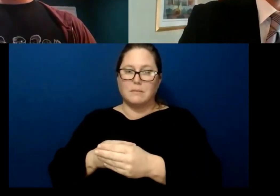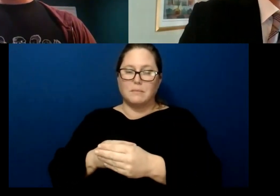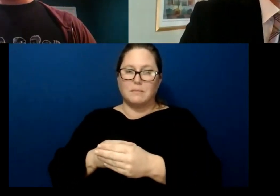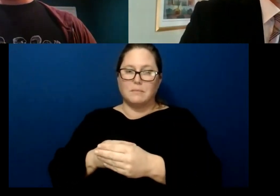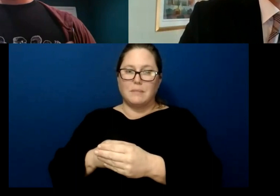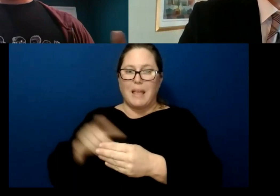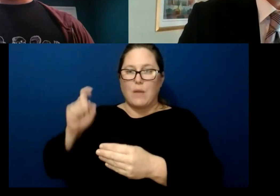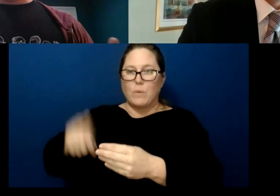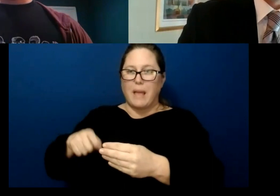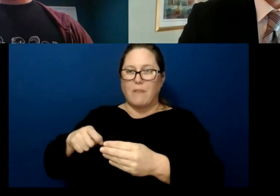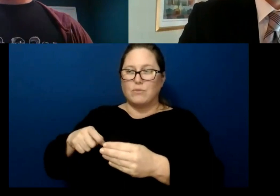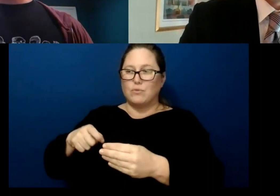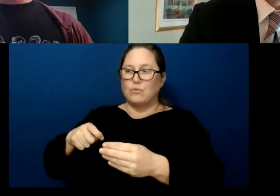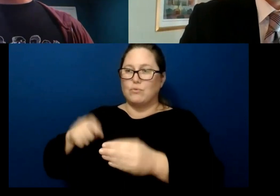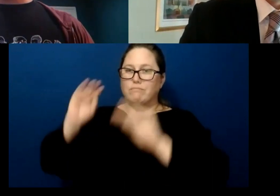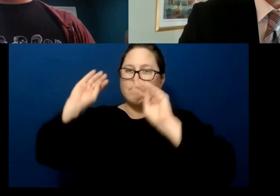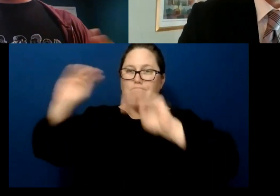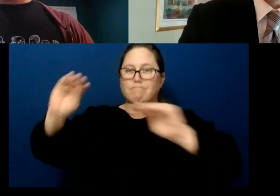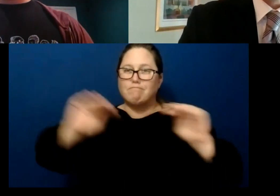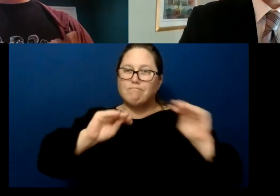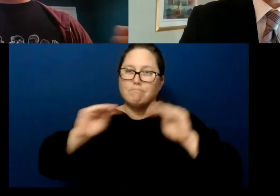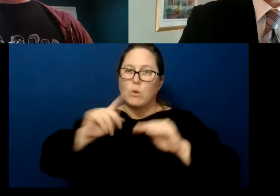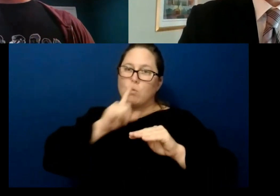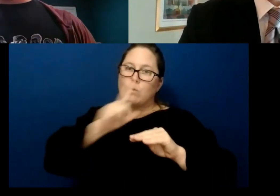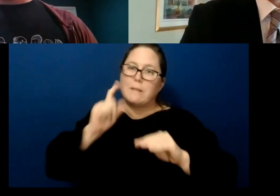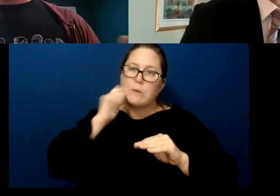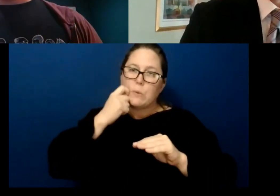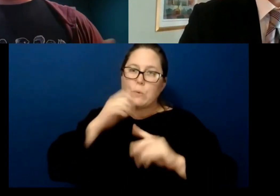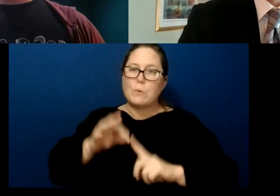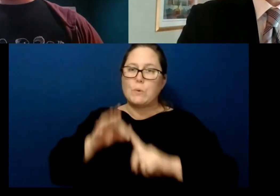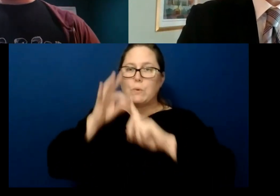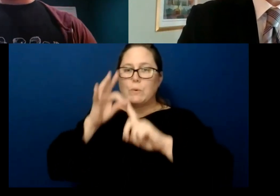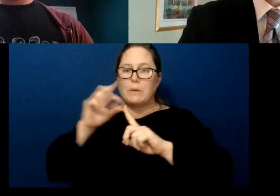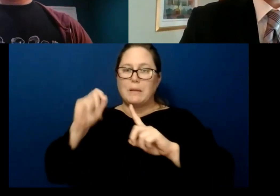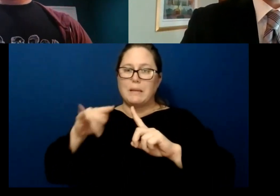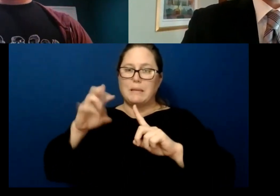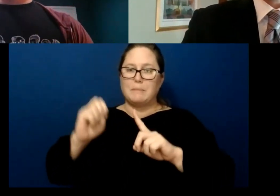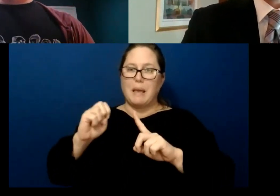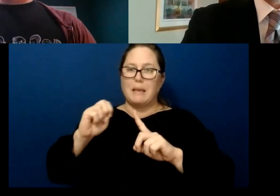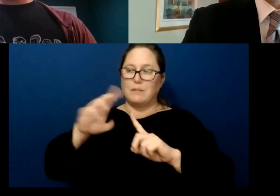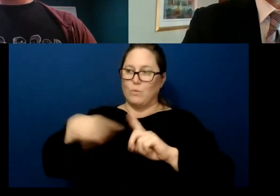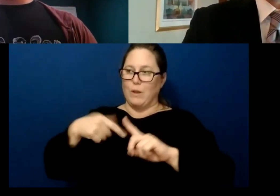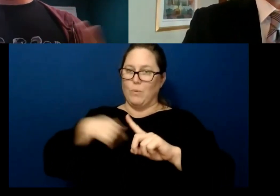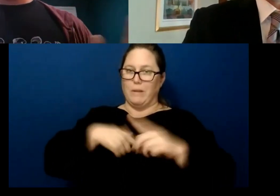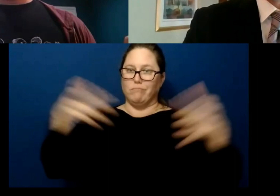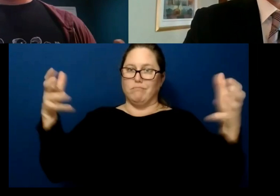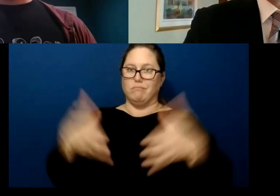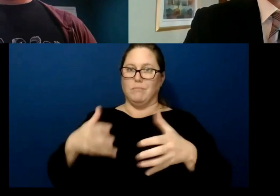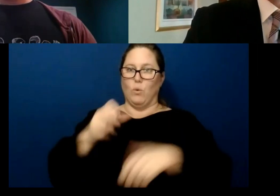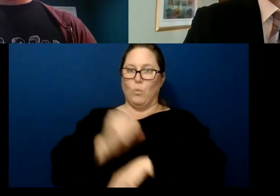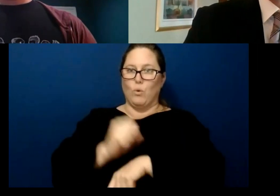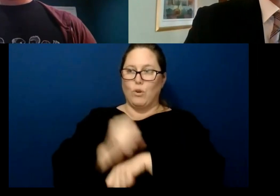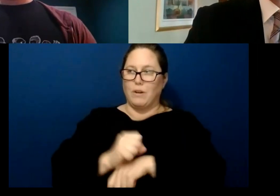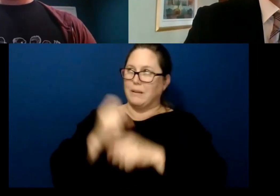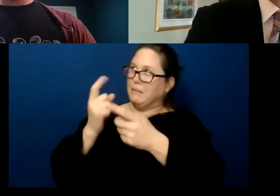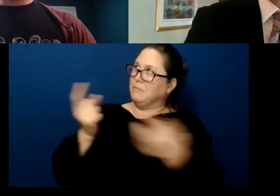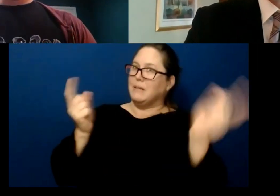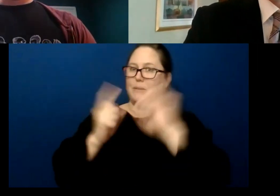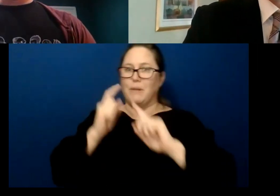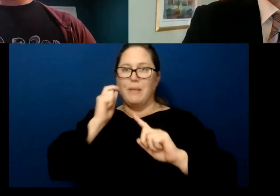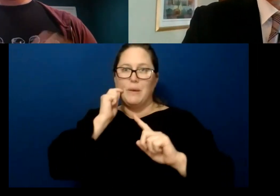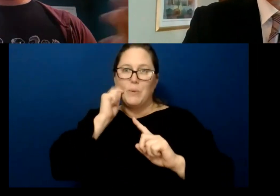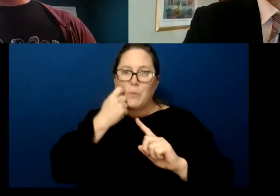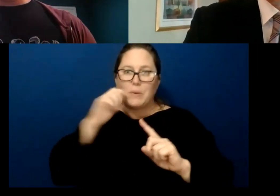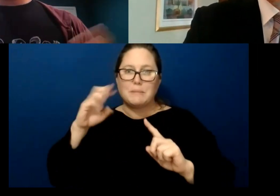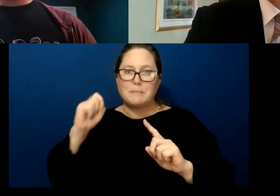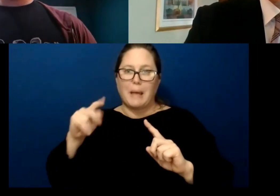really cool, unique, interactive spaces so that we can get together and work when we get together. So there's all sorts of different things you could do.